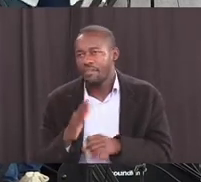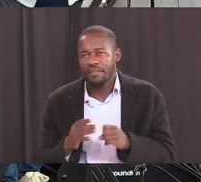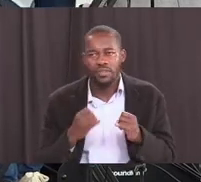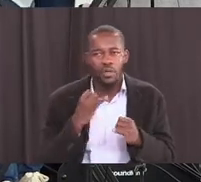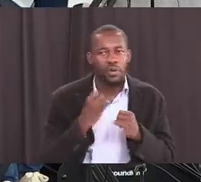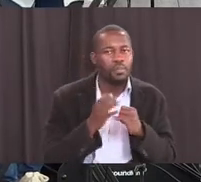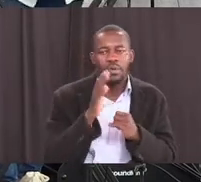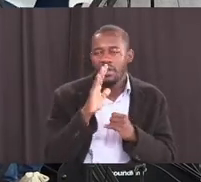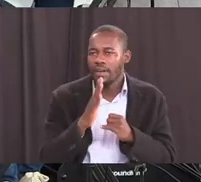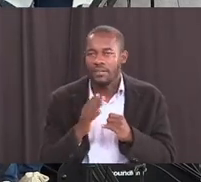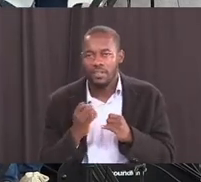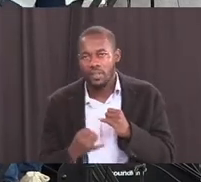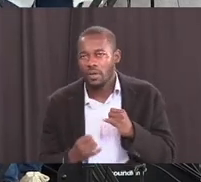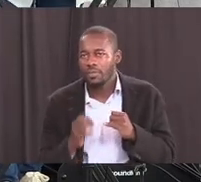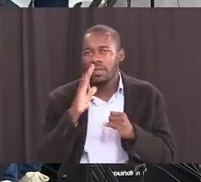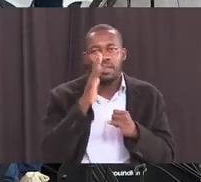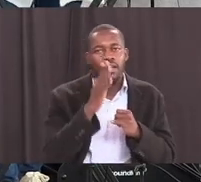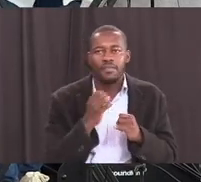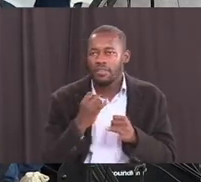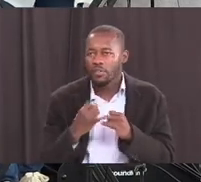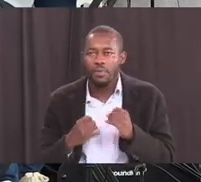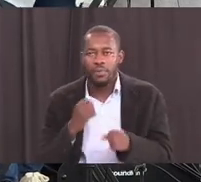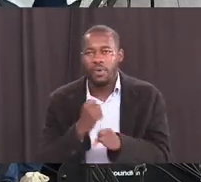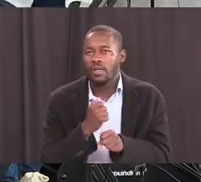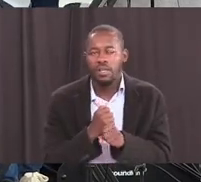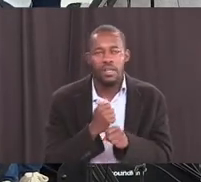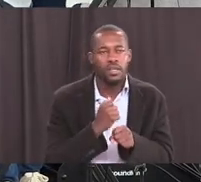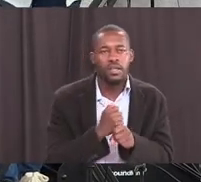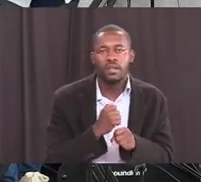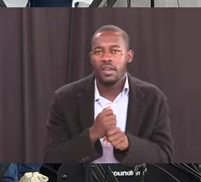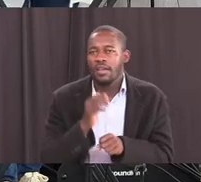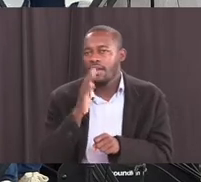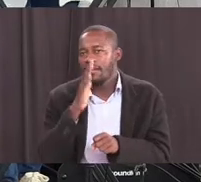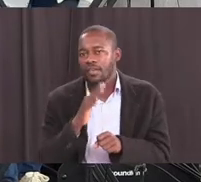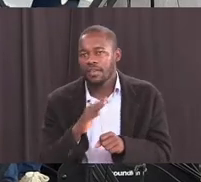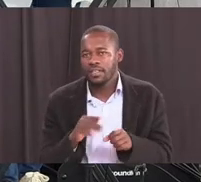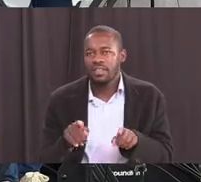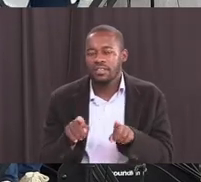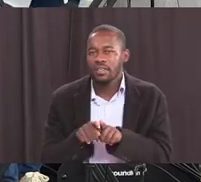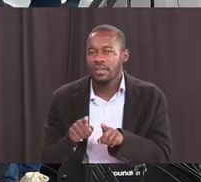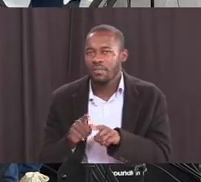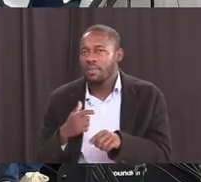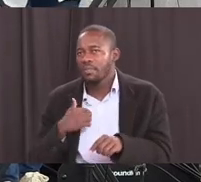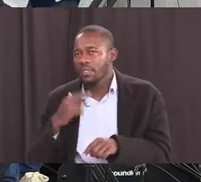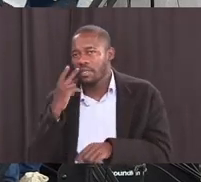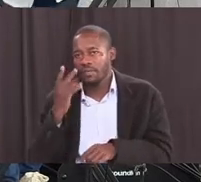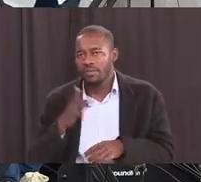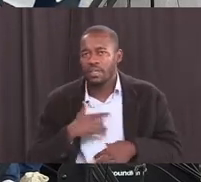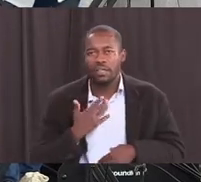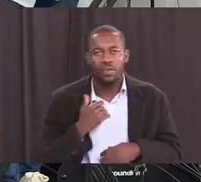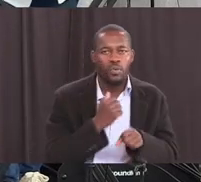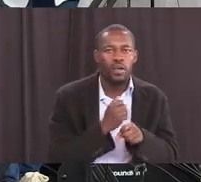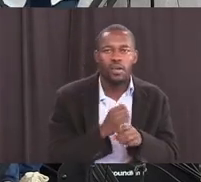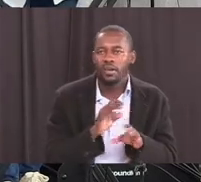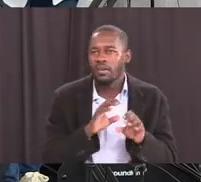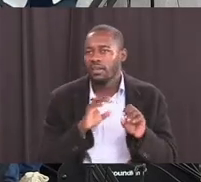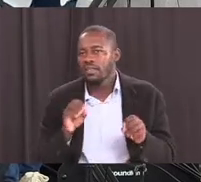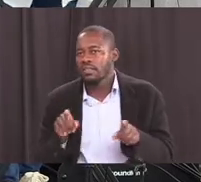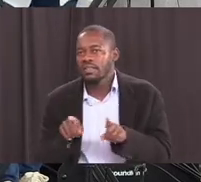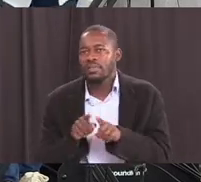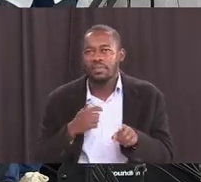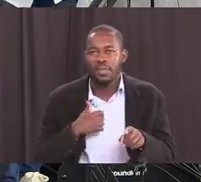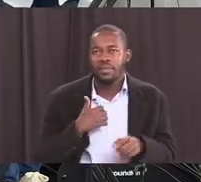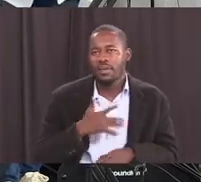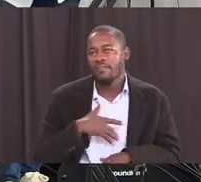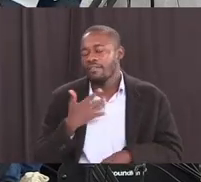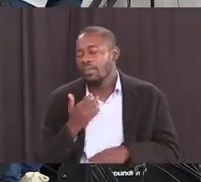stop working. You never stop working. Even when I don't see it, you're working. Even when I